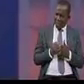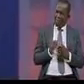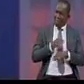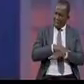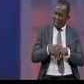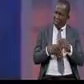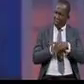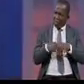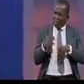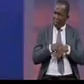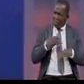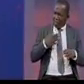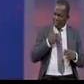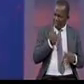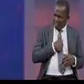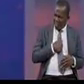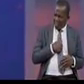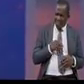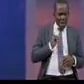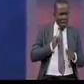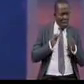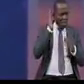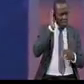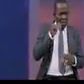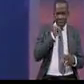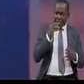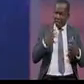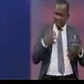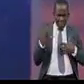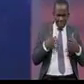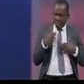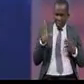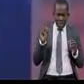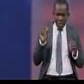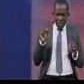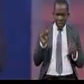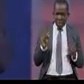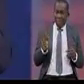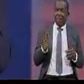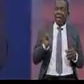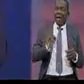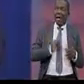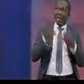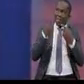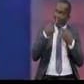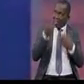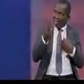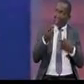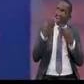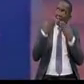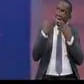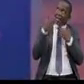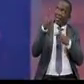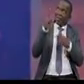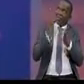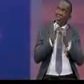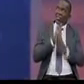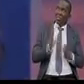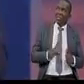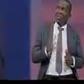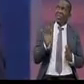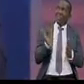it on my, and I say, thank you, Jesus. I can suffer reproach with you. That's how Moses